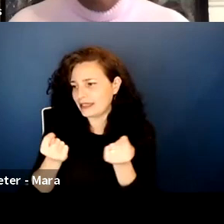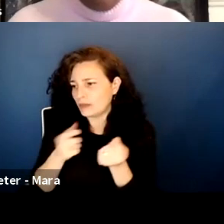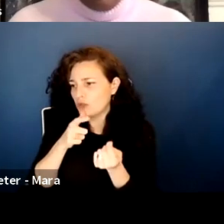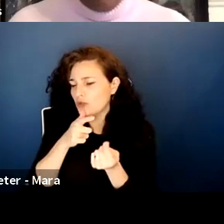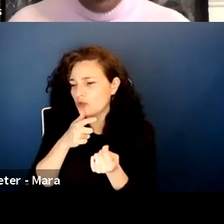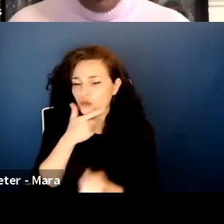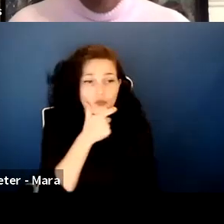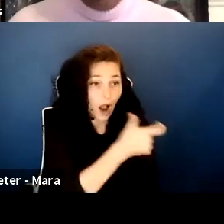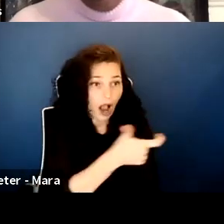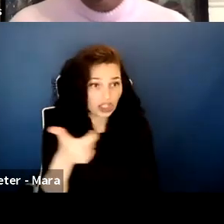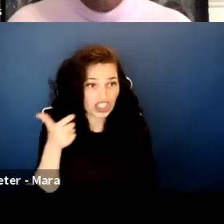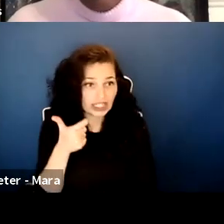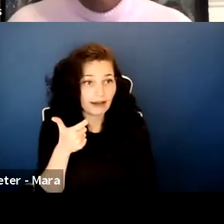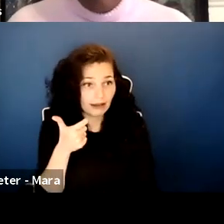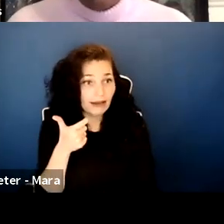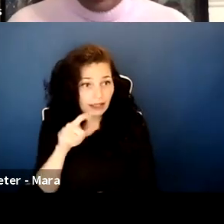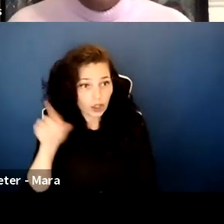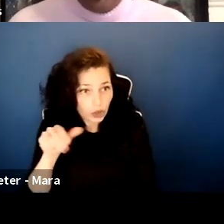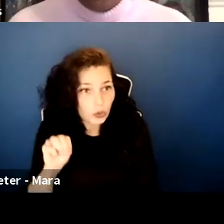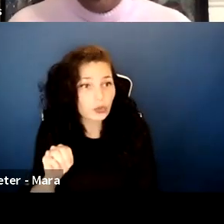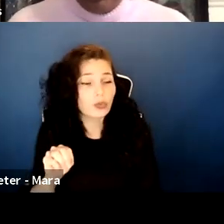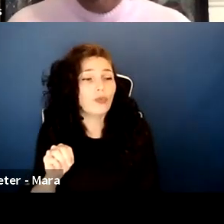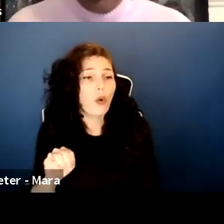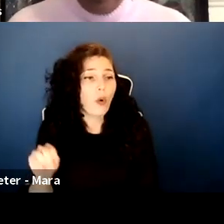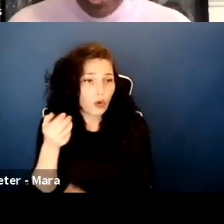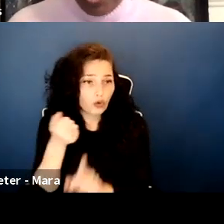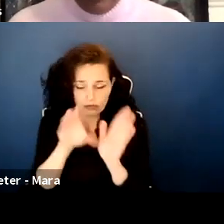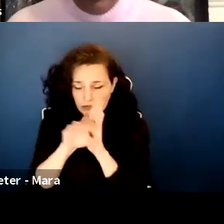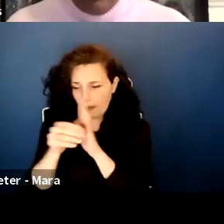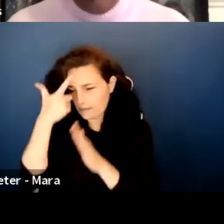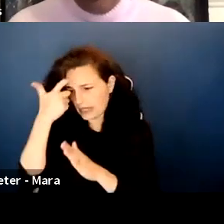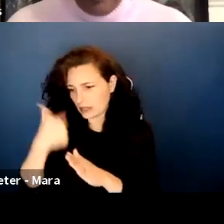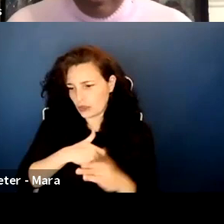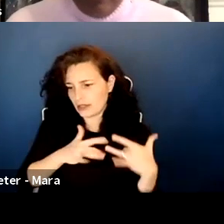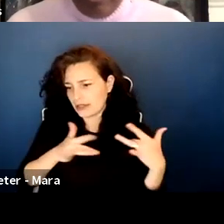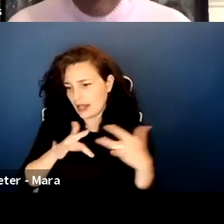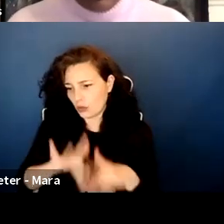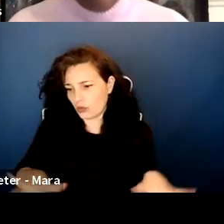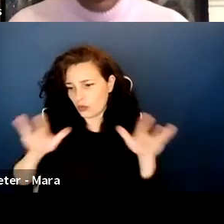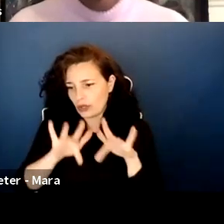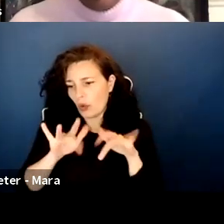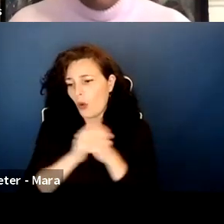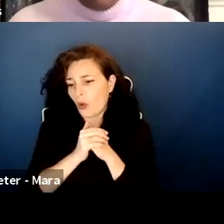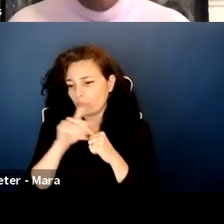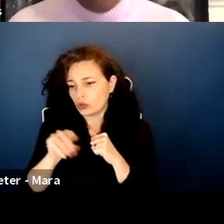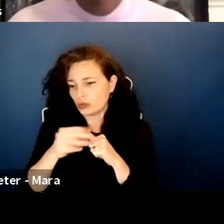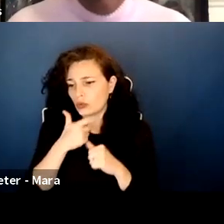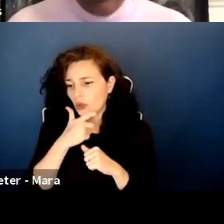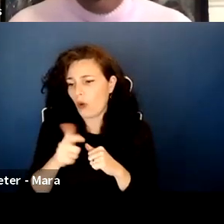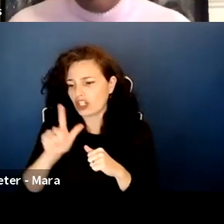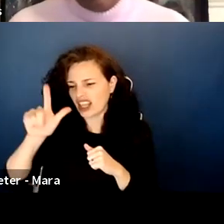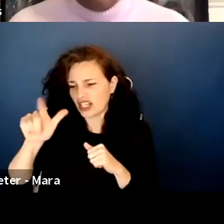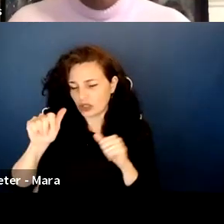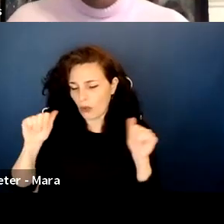self-tape. Because we also, we're most likely recording the Zooms as well, so that we can reference them later. So all